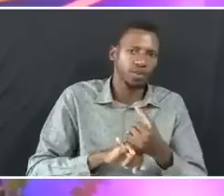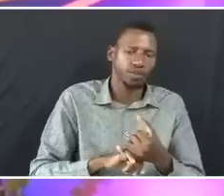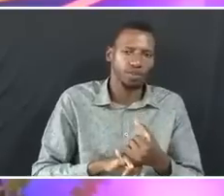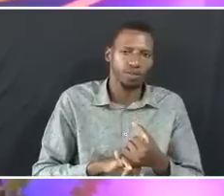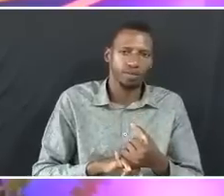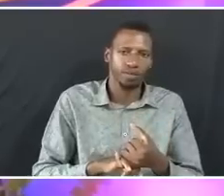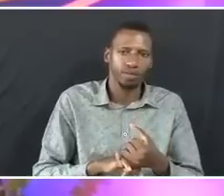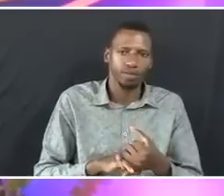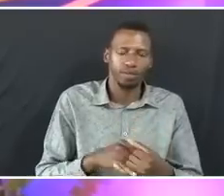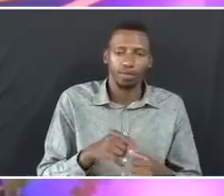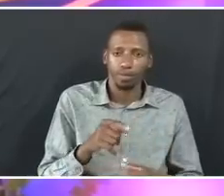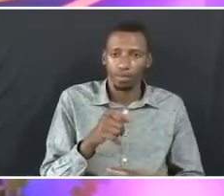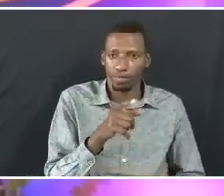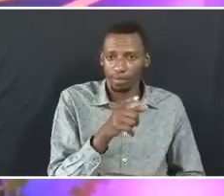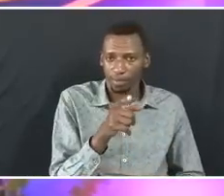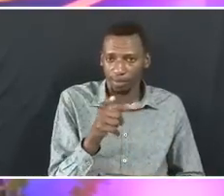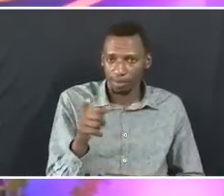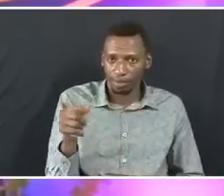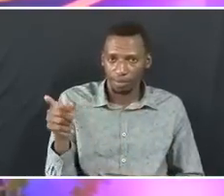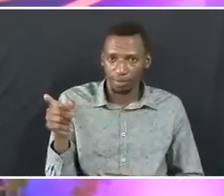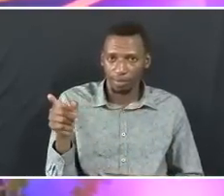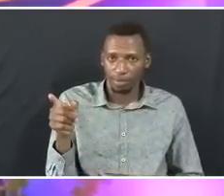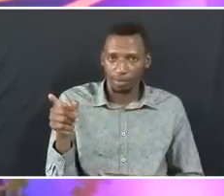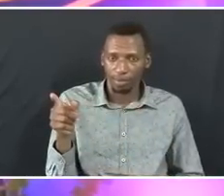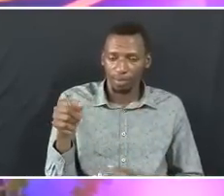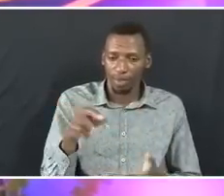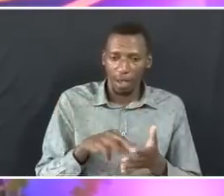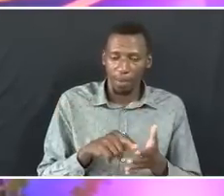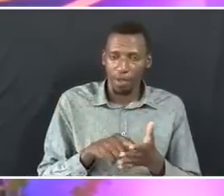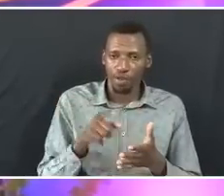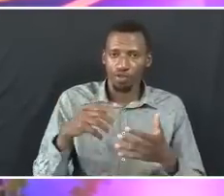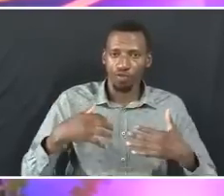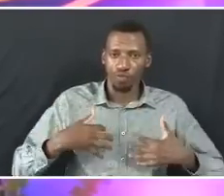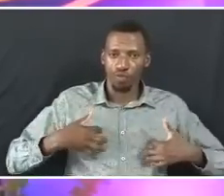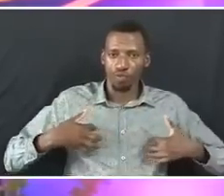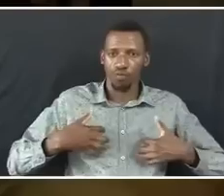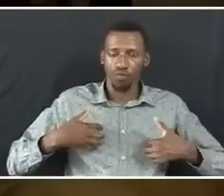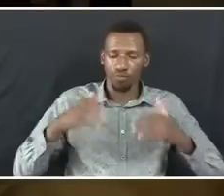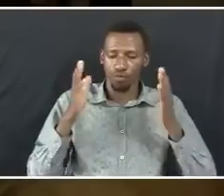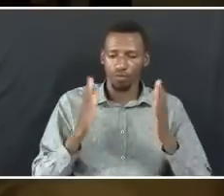You are a refugee